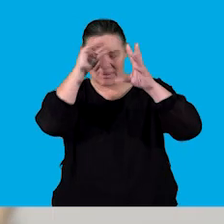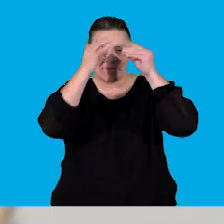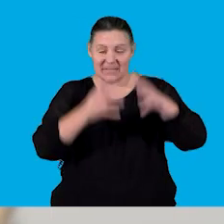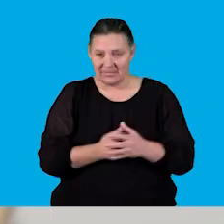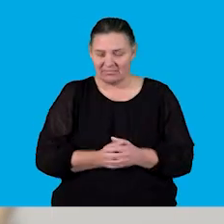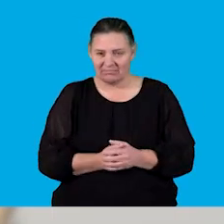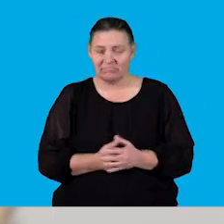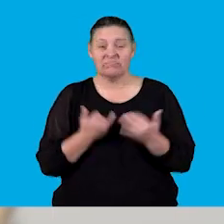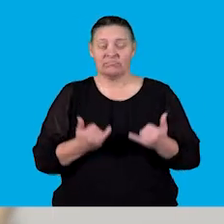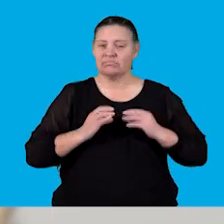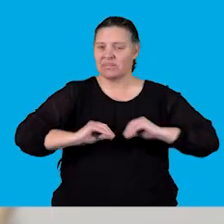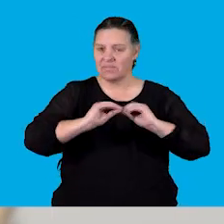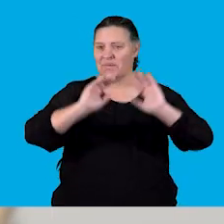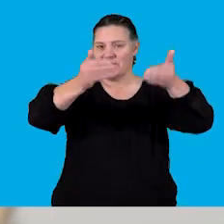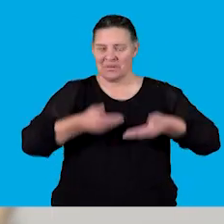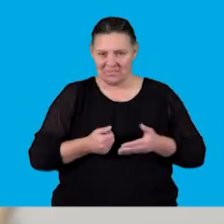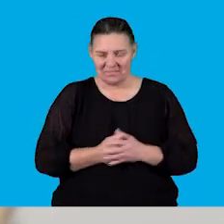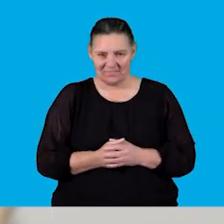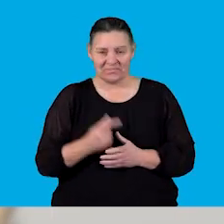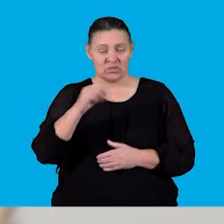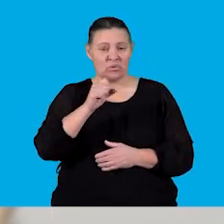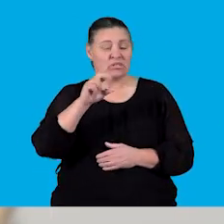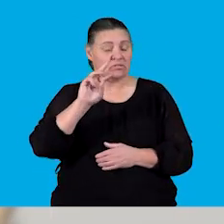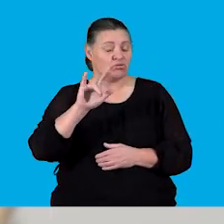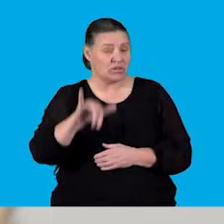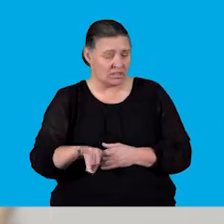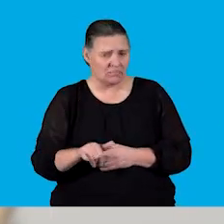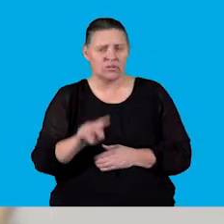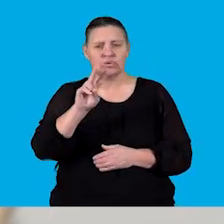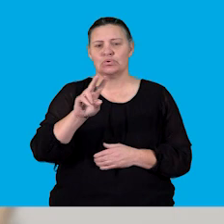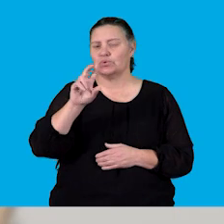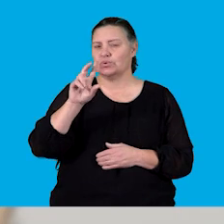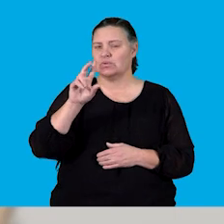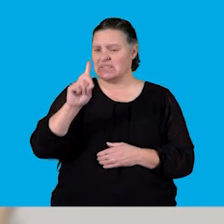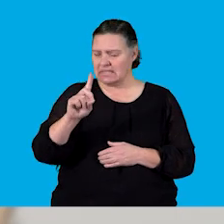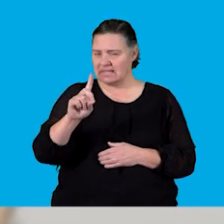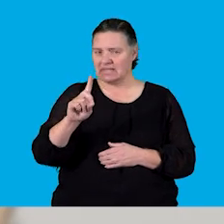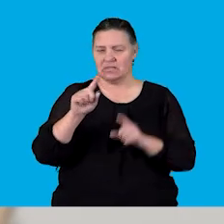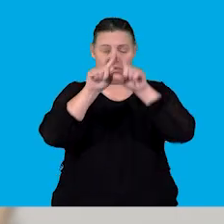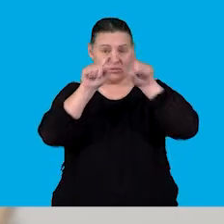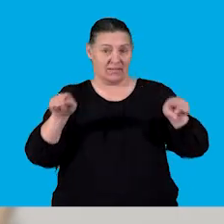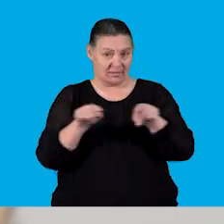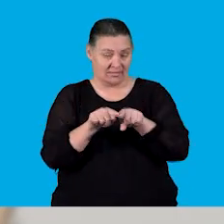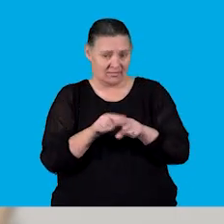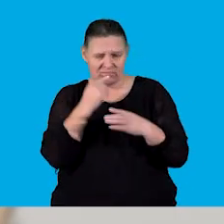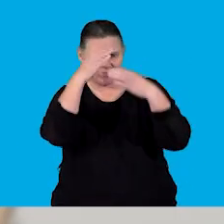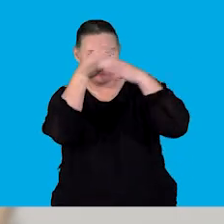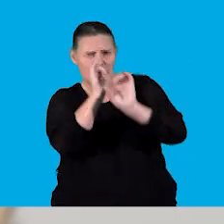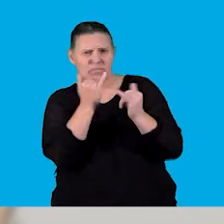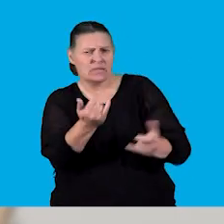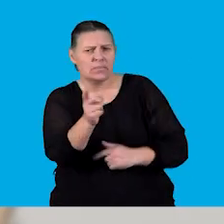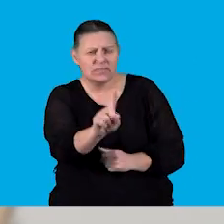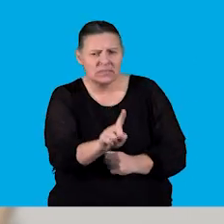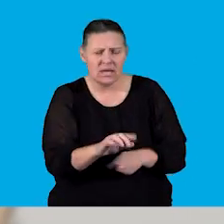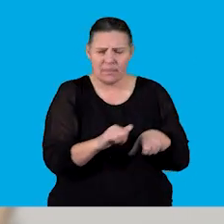Hello learners, and welcome to today's lesson of Geometry of 2D Shapes, Triangles, where today we are going to focus